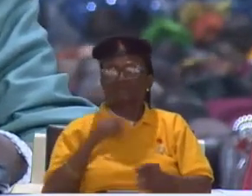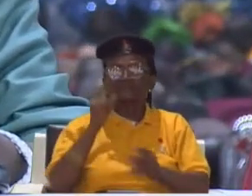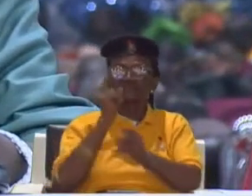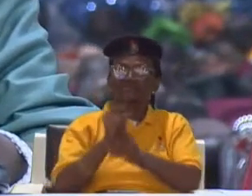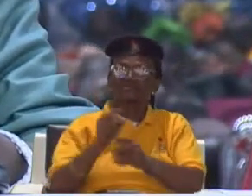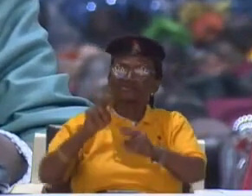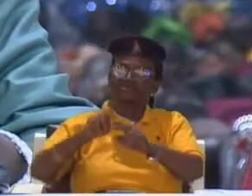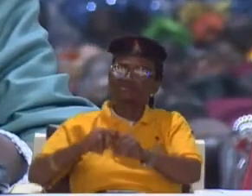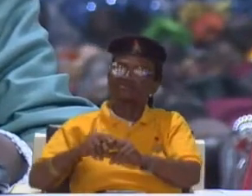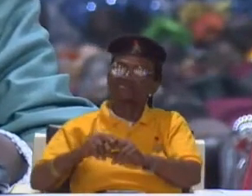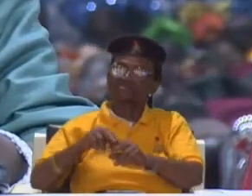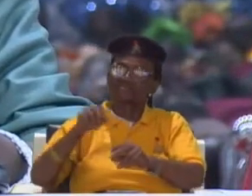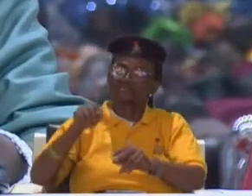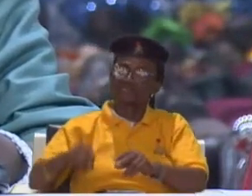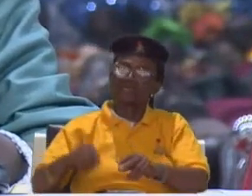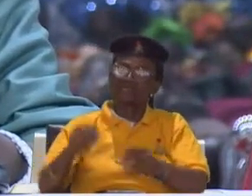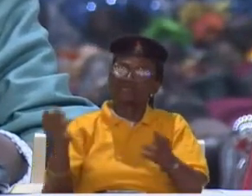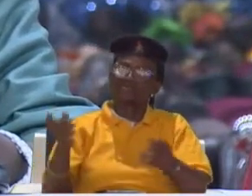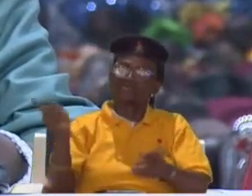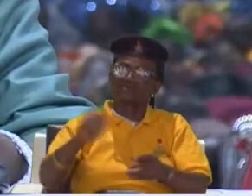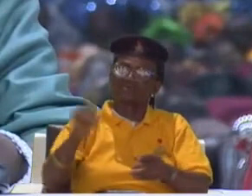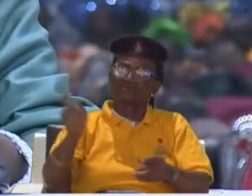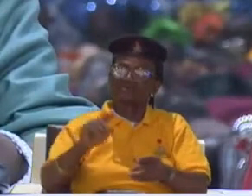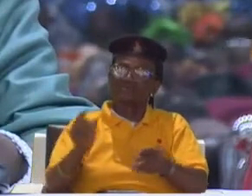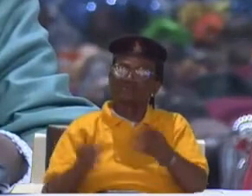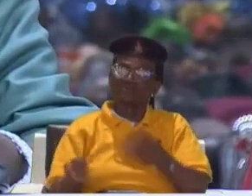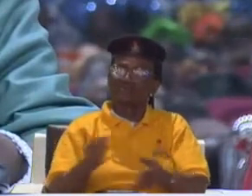are until light comes.